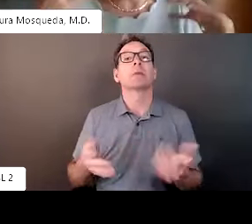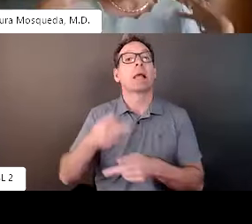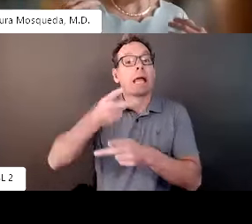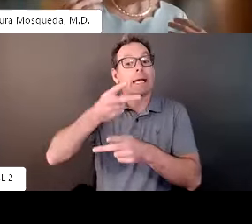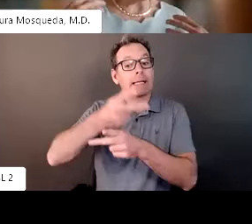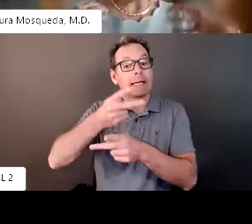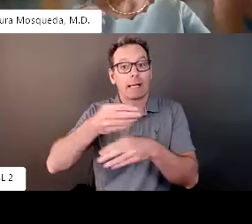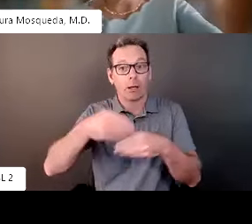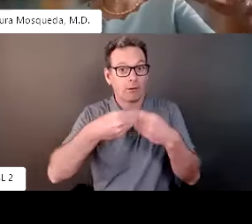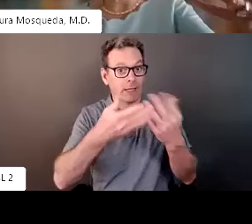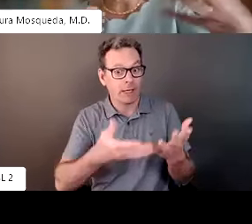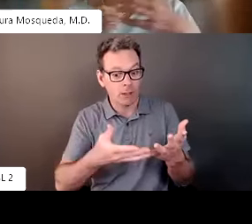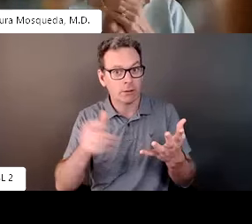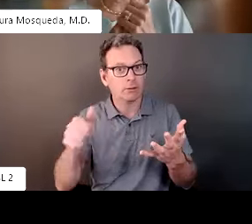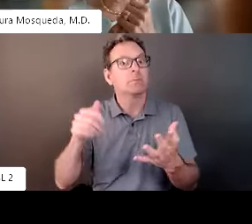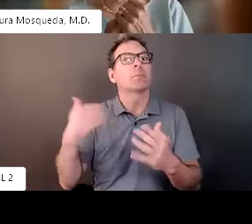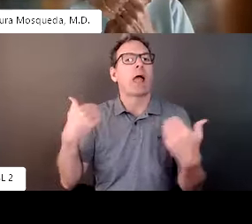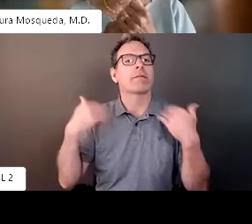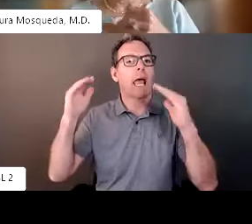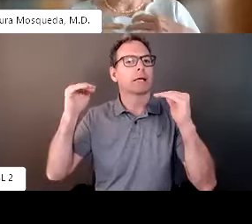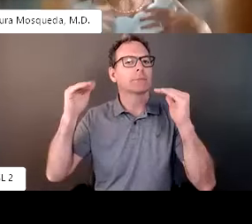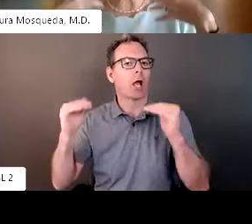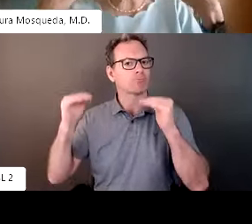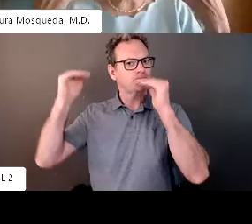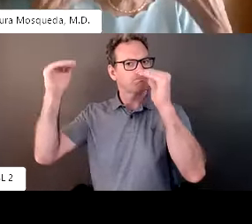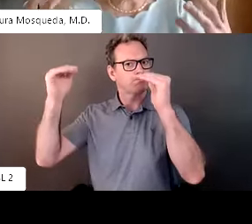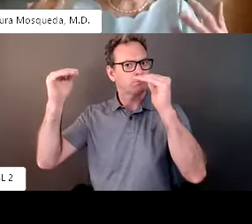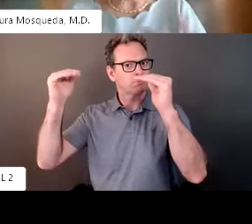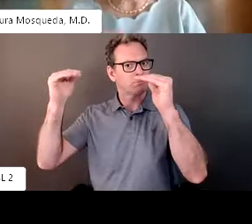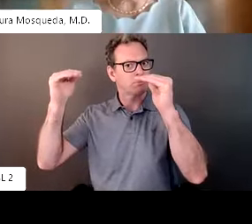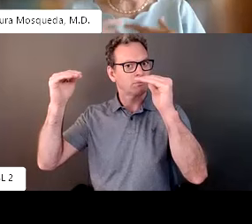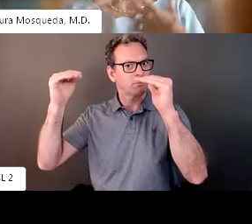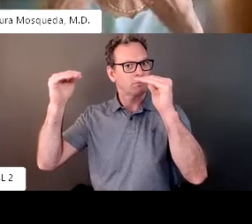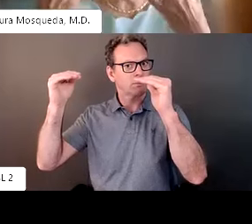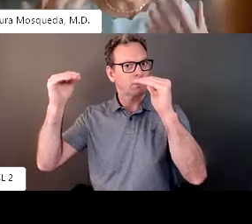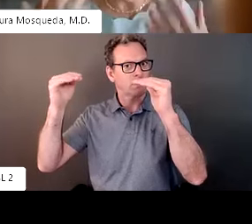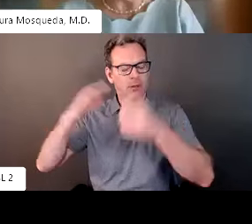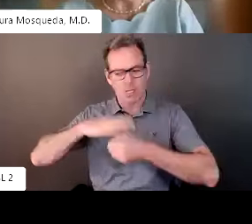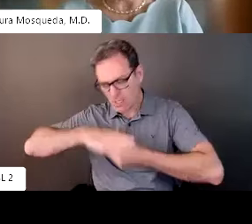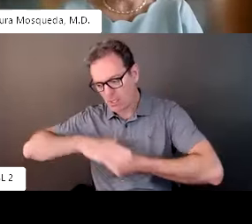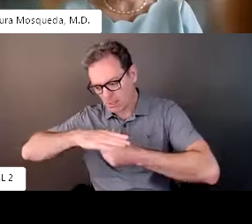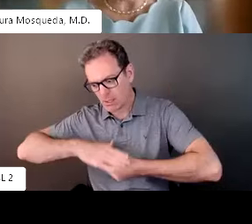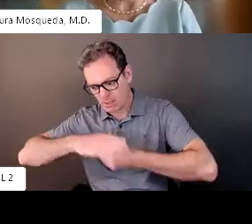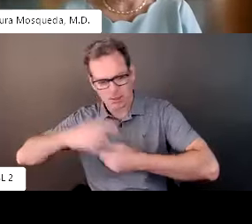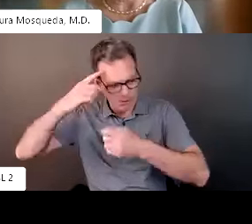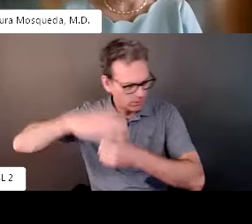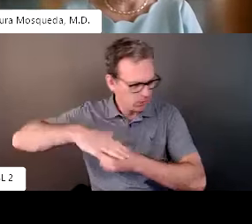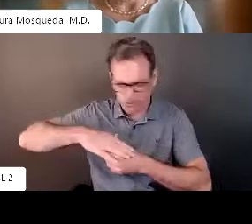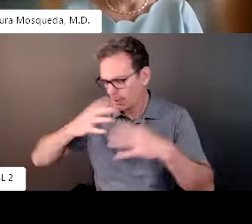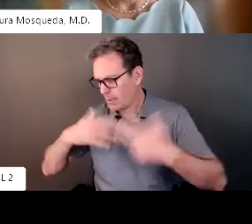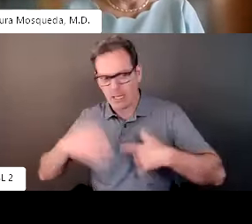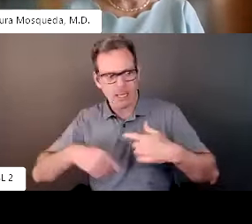to do for themselves and the person they're caring for tend to get more distressed and are actually more likely to be